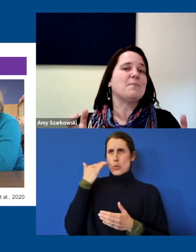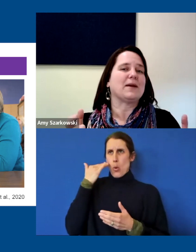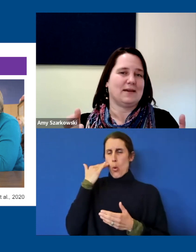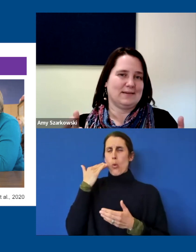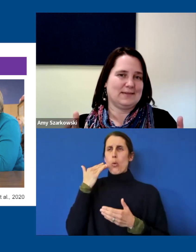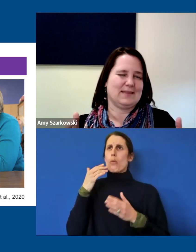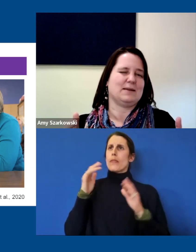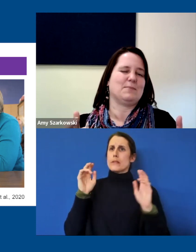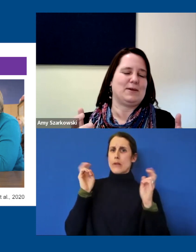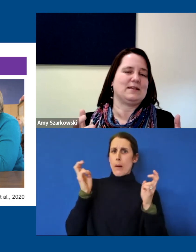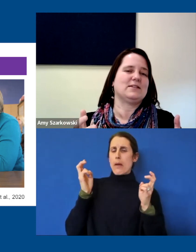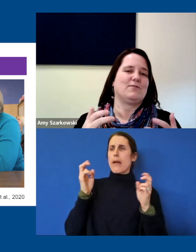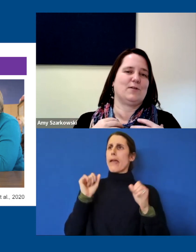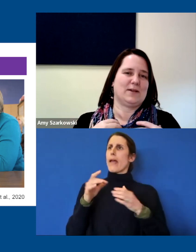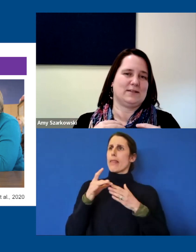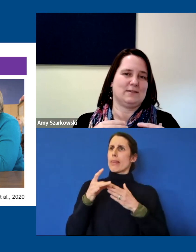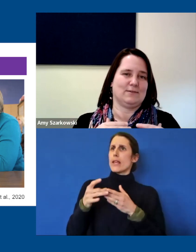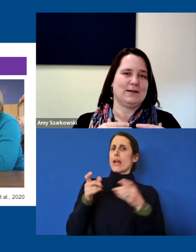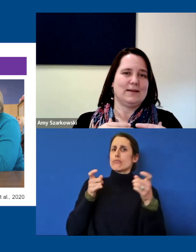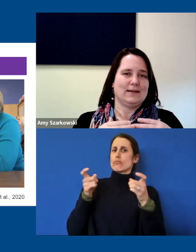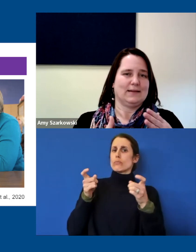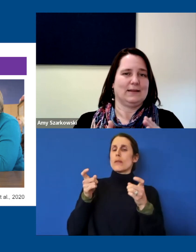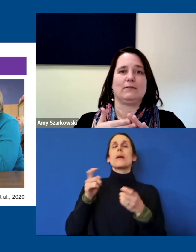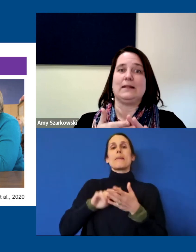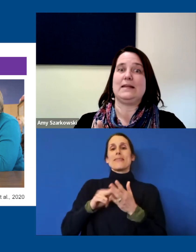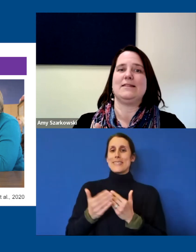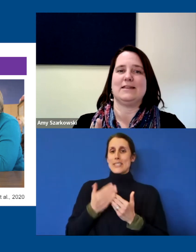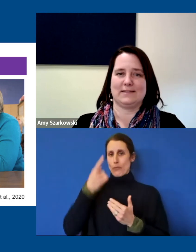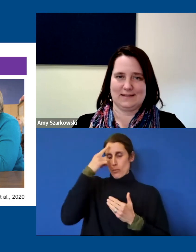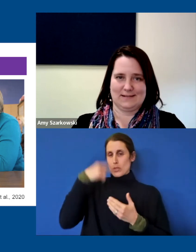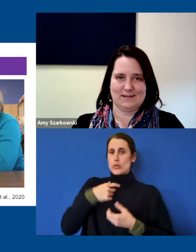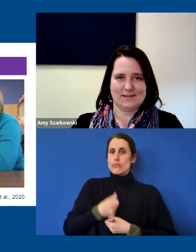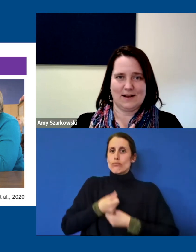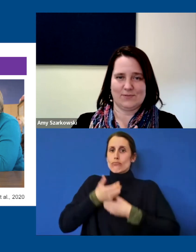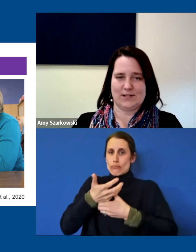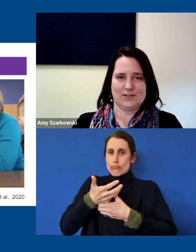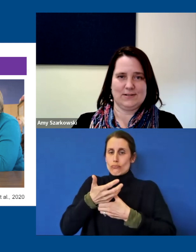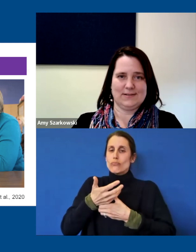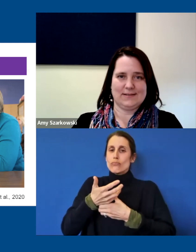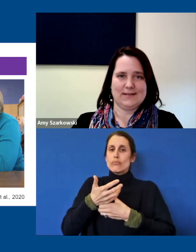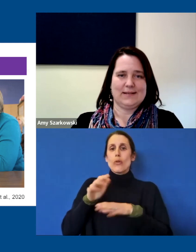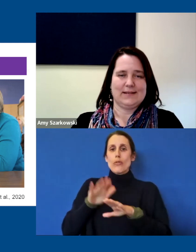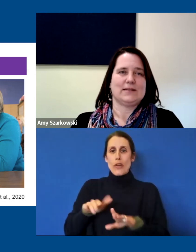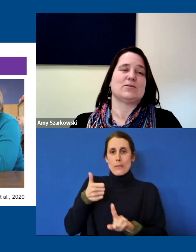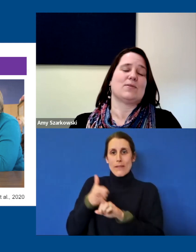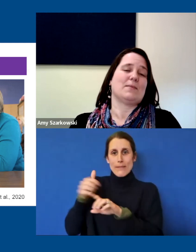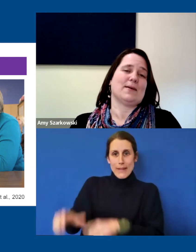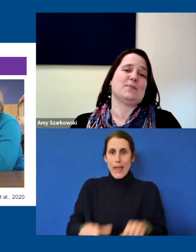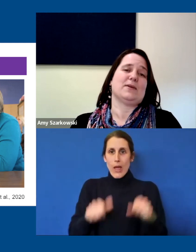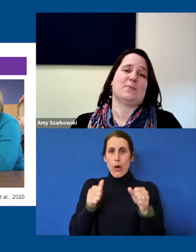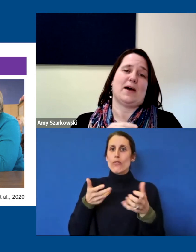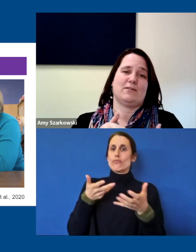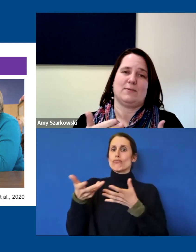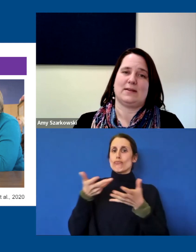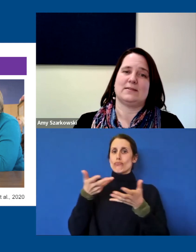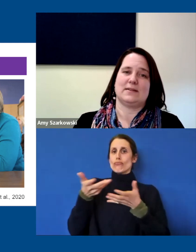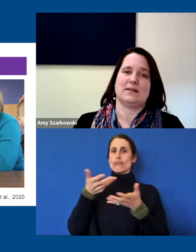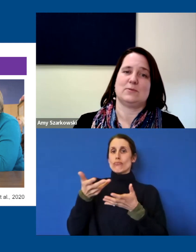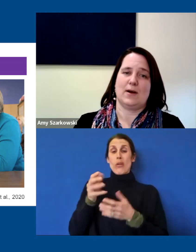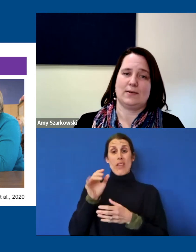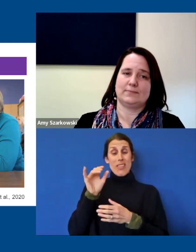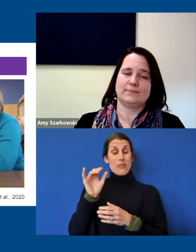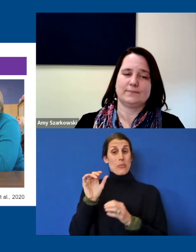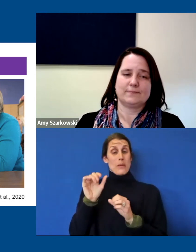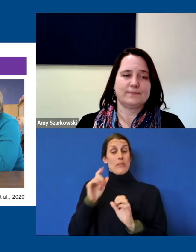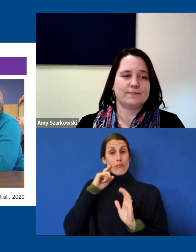and the topic is, then it might be easier for me to lead this conversation. So that might be a pattern that we can see